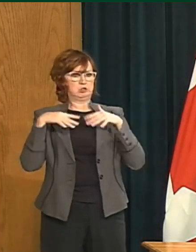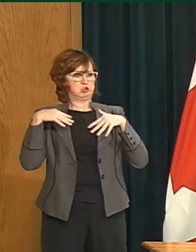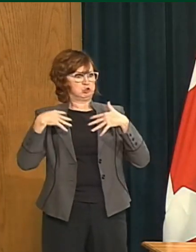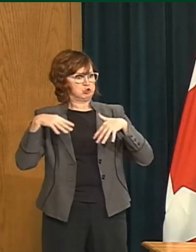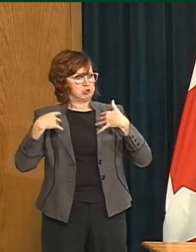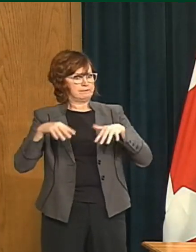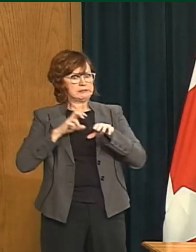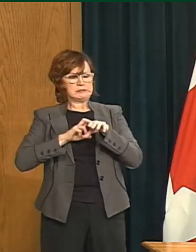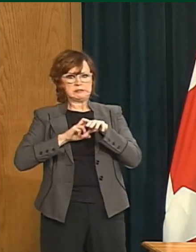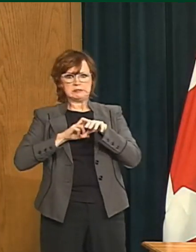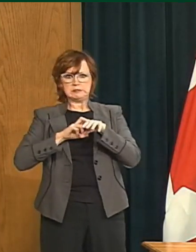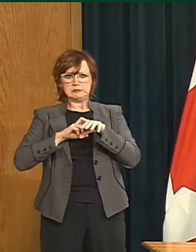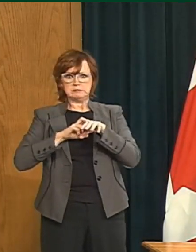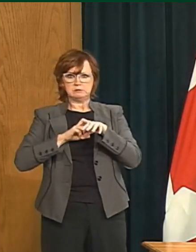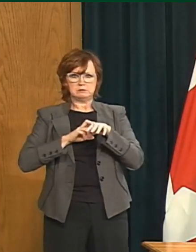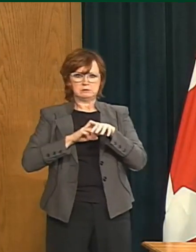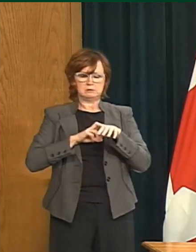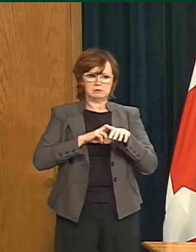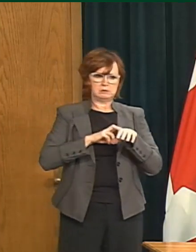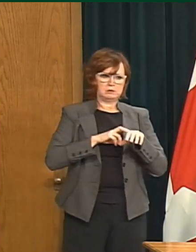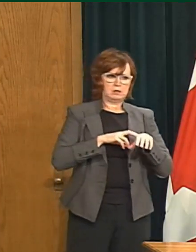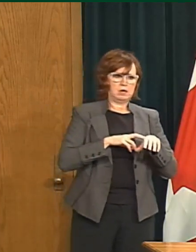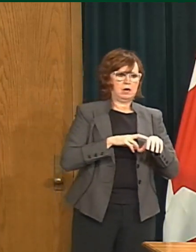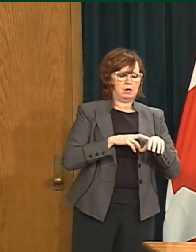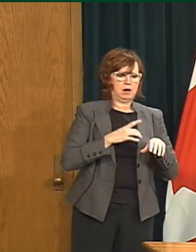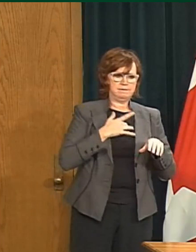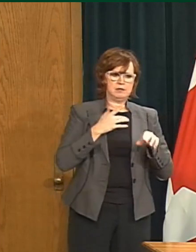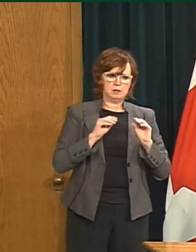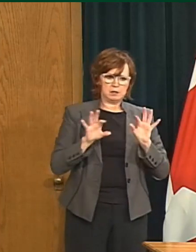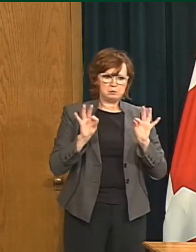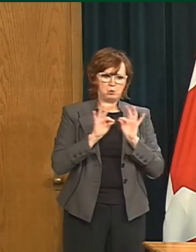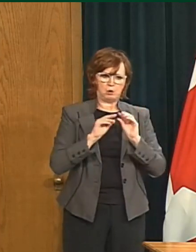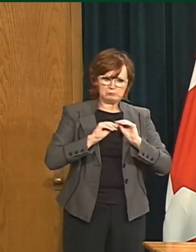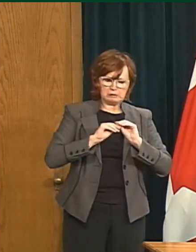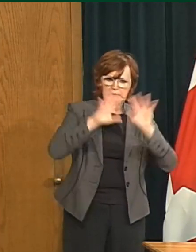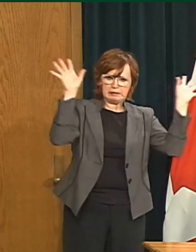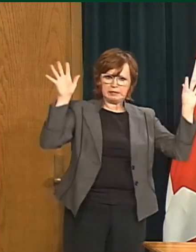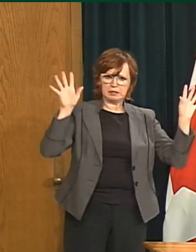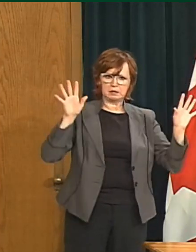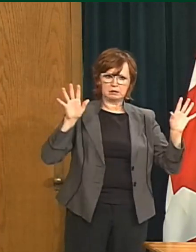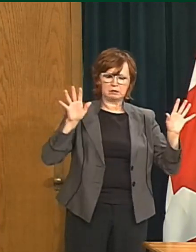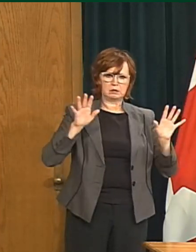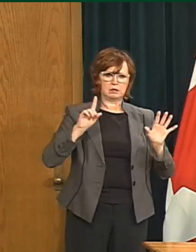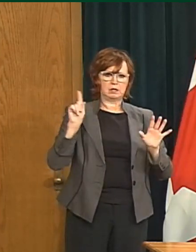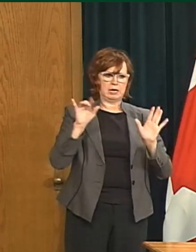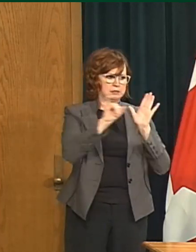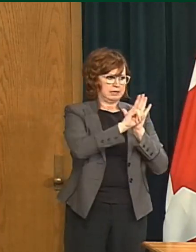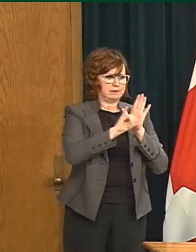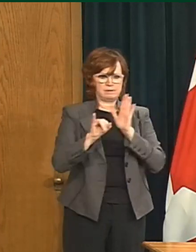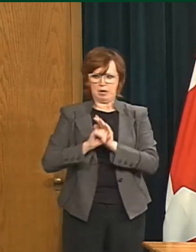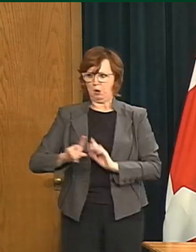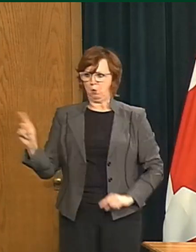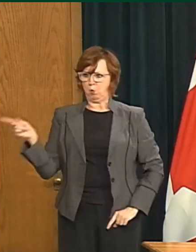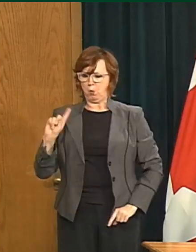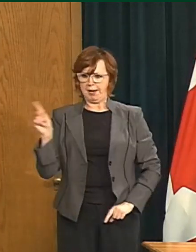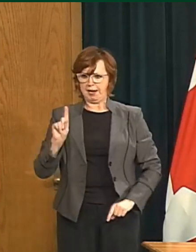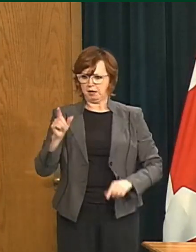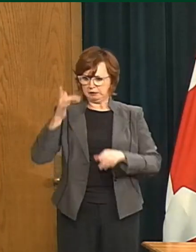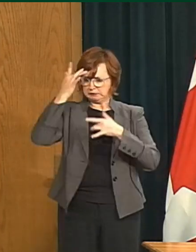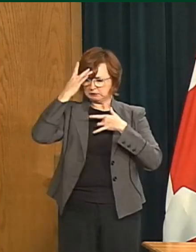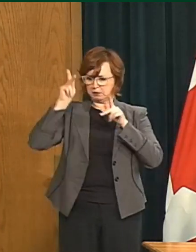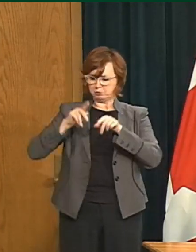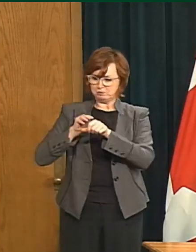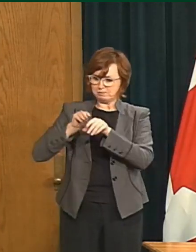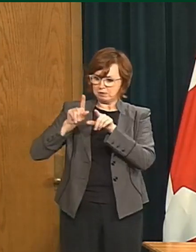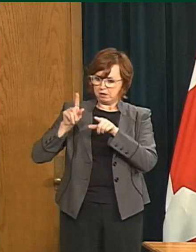whatnot. Doesn't that raise transparency levels of what the SHA and what yourself are trying to do, and at least letting communities know whether